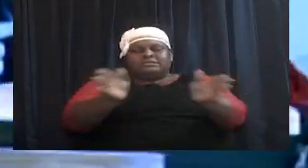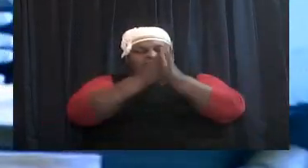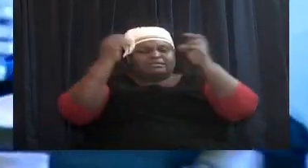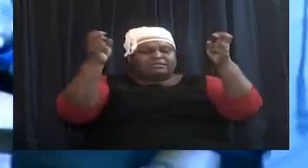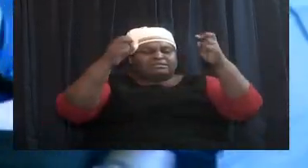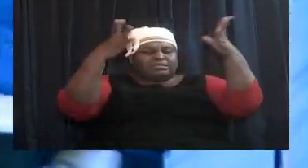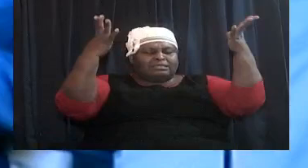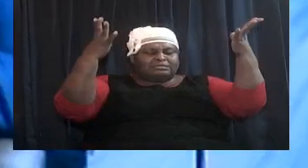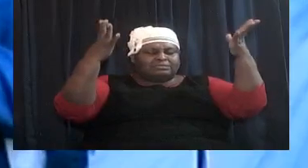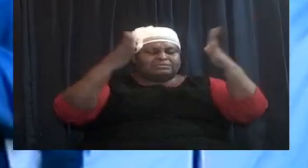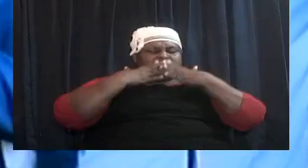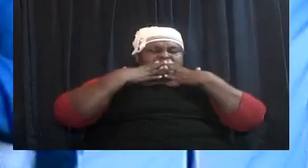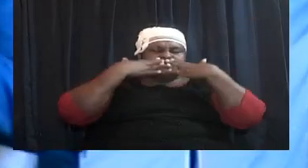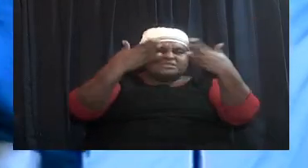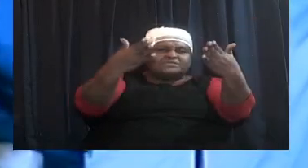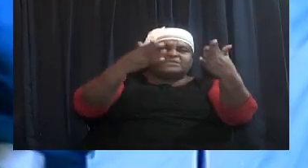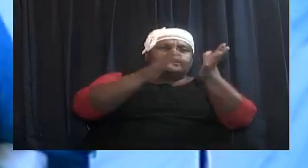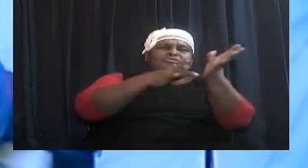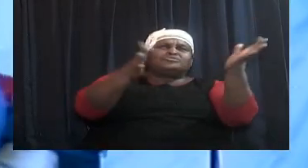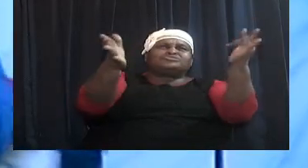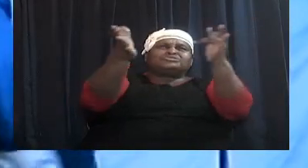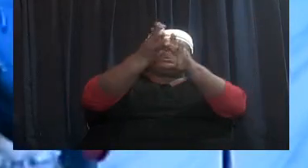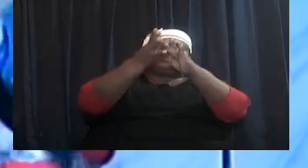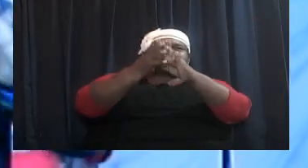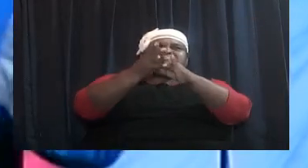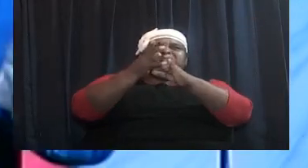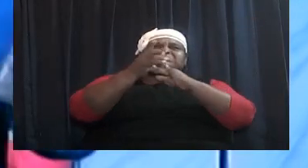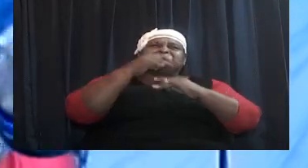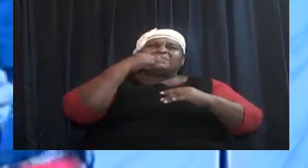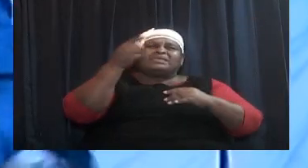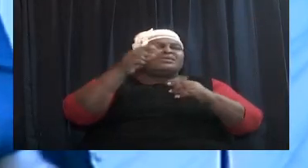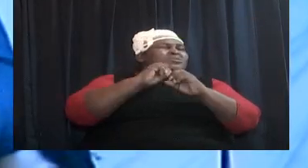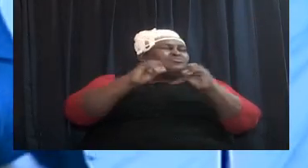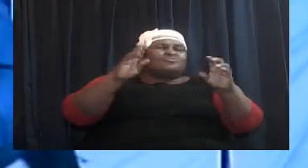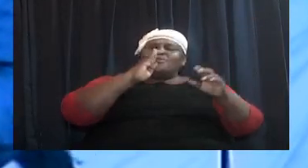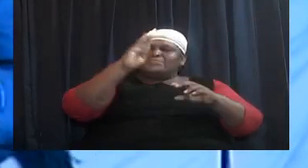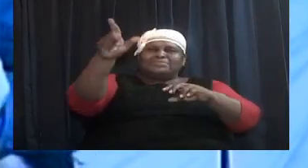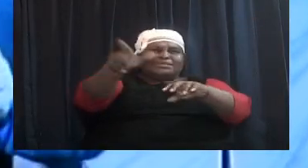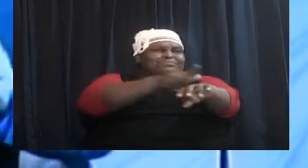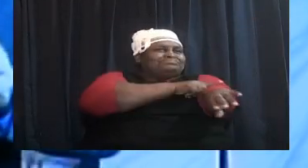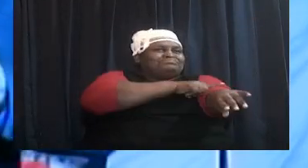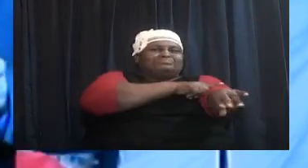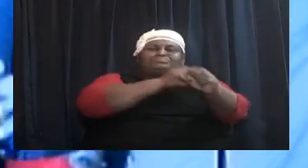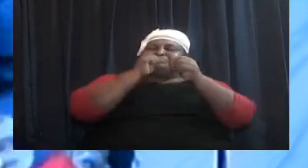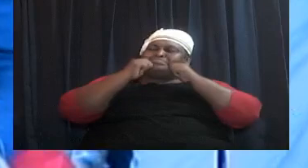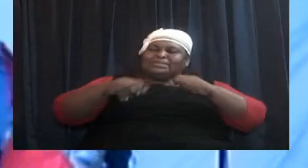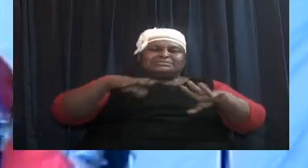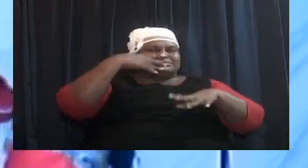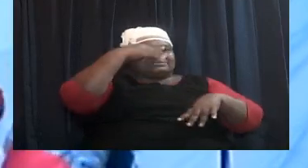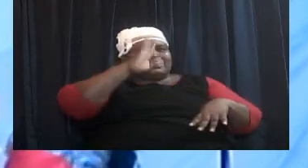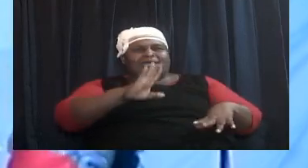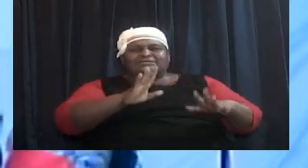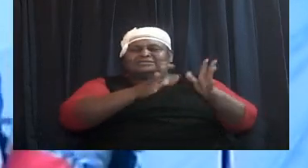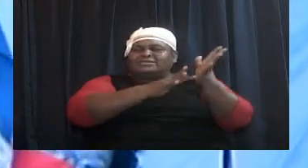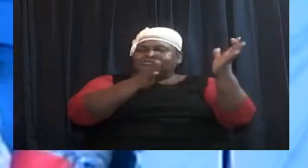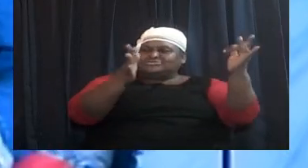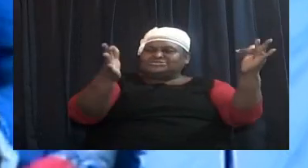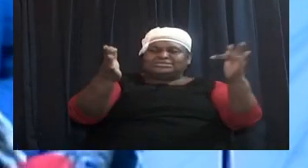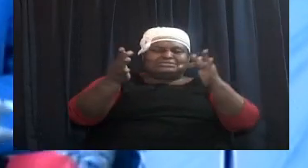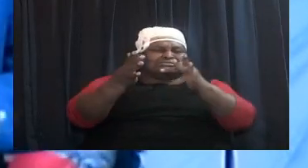Hallelujah. Thank you, Lord. I tell you, I wasn't going to be long. Amen. Bless God. So